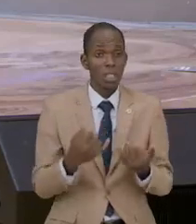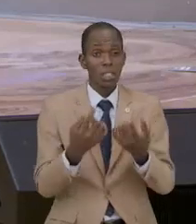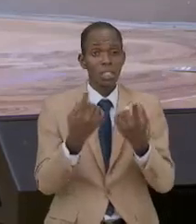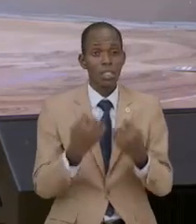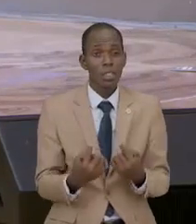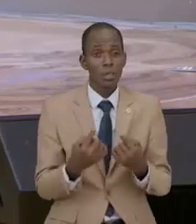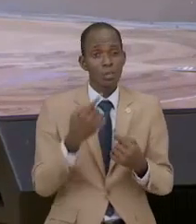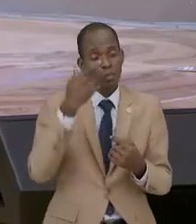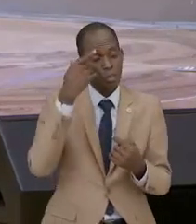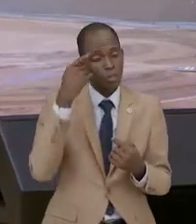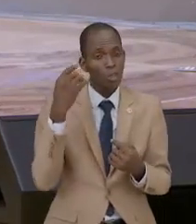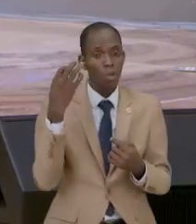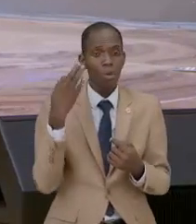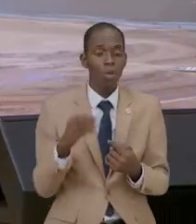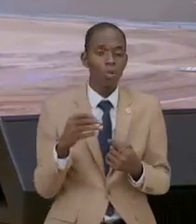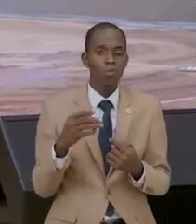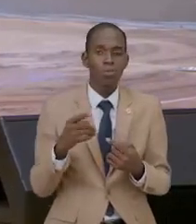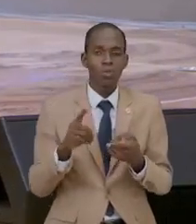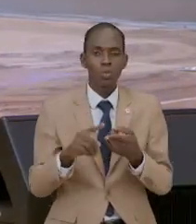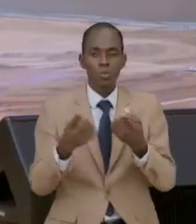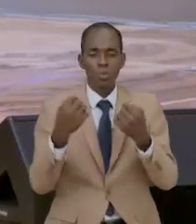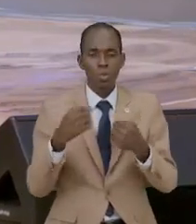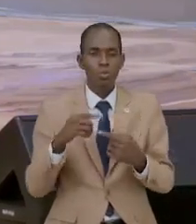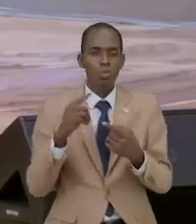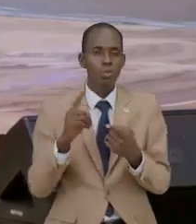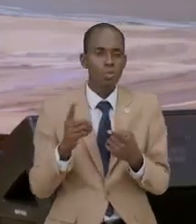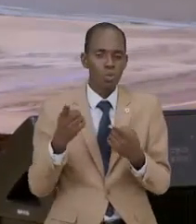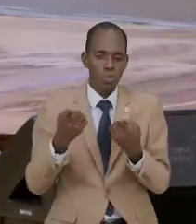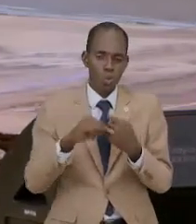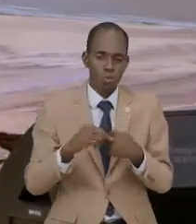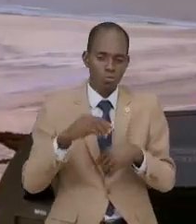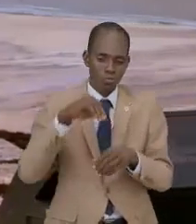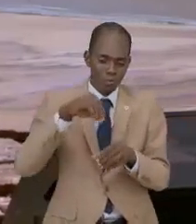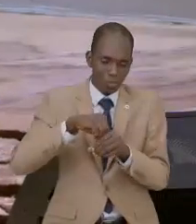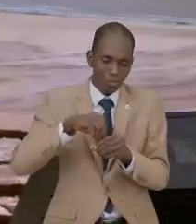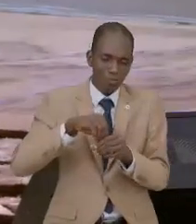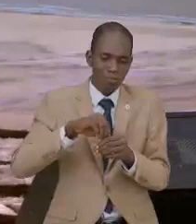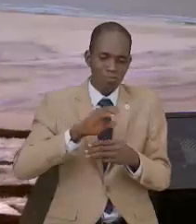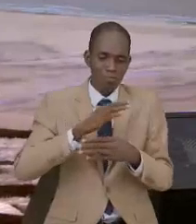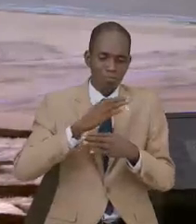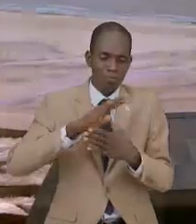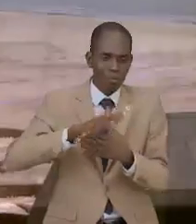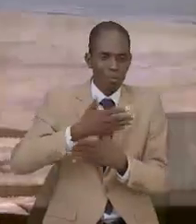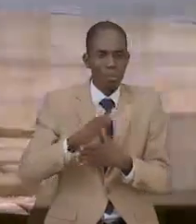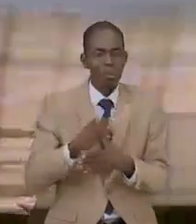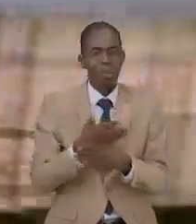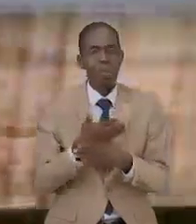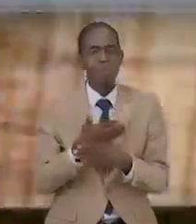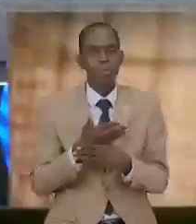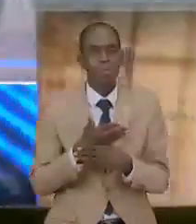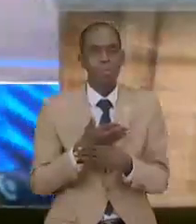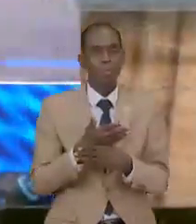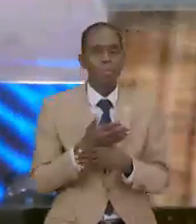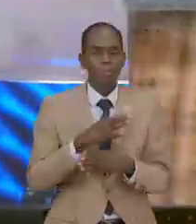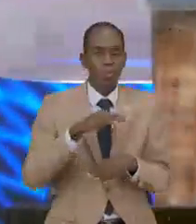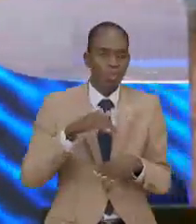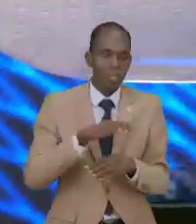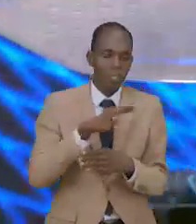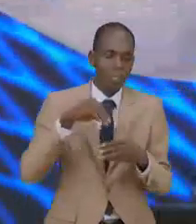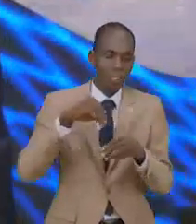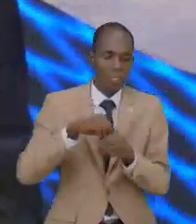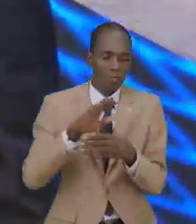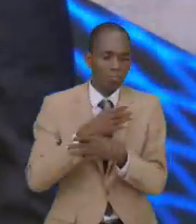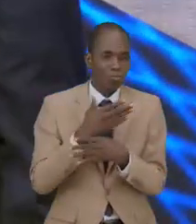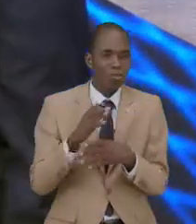an interruption to come in between. In between the promise that